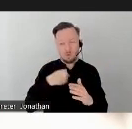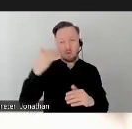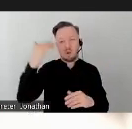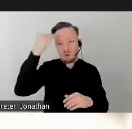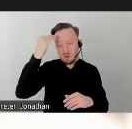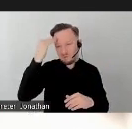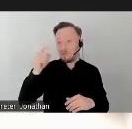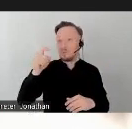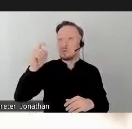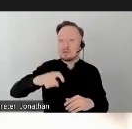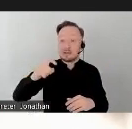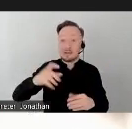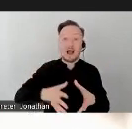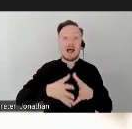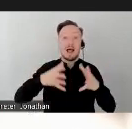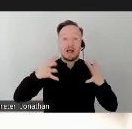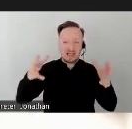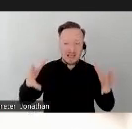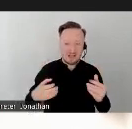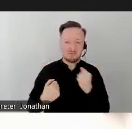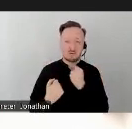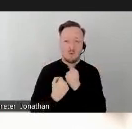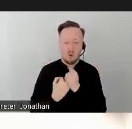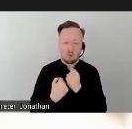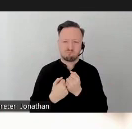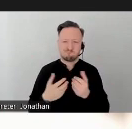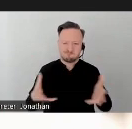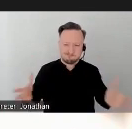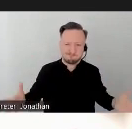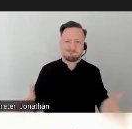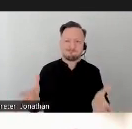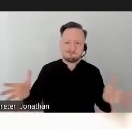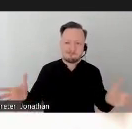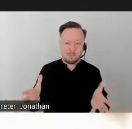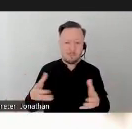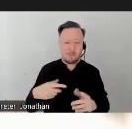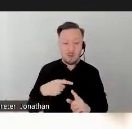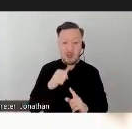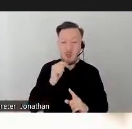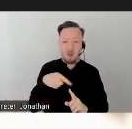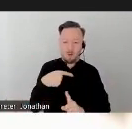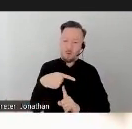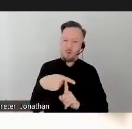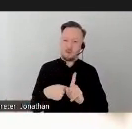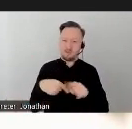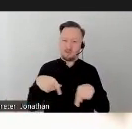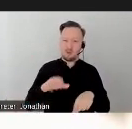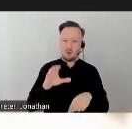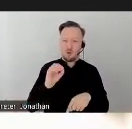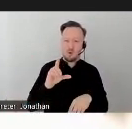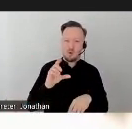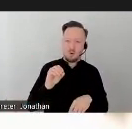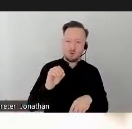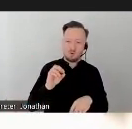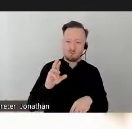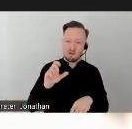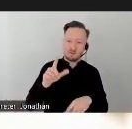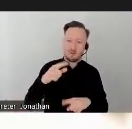help to push an initiative beyond 1 month, the colorectal month. This has now become a